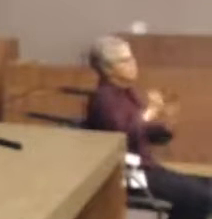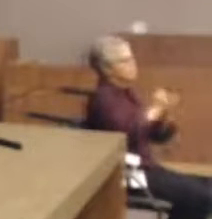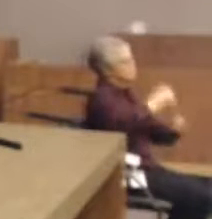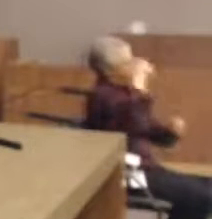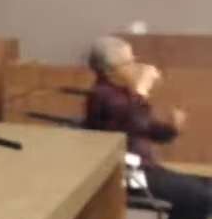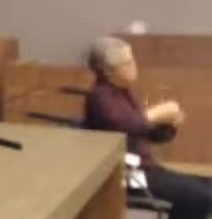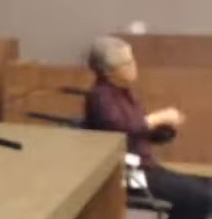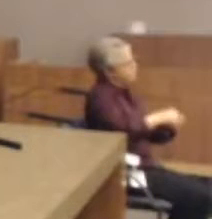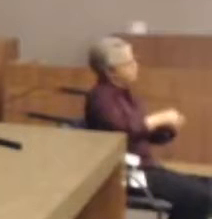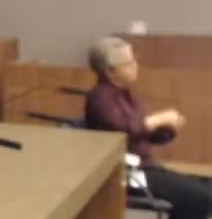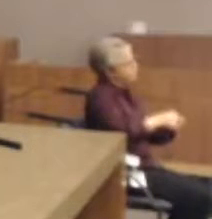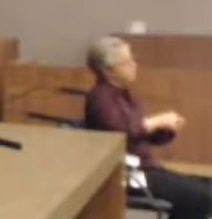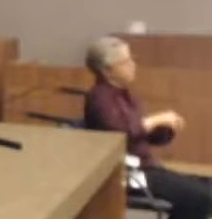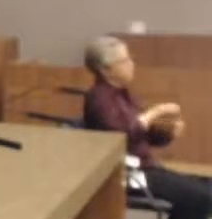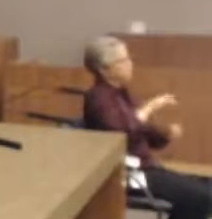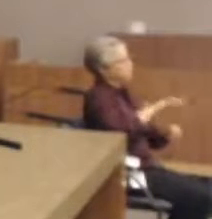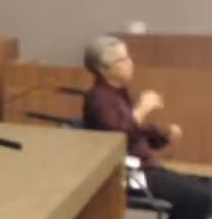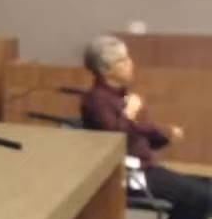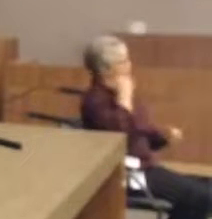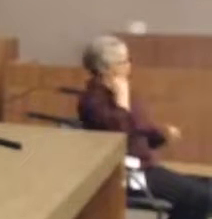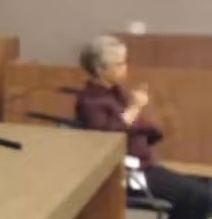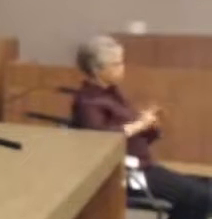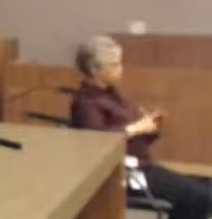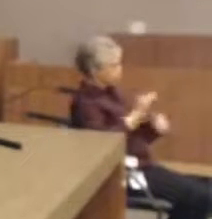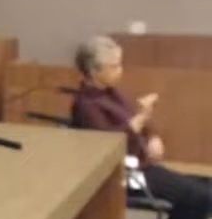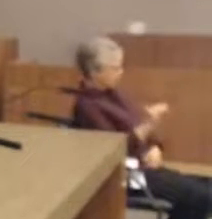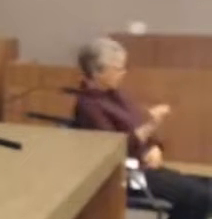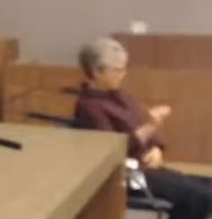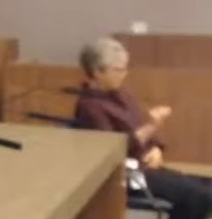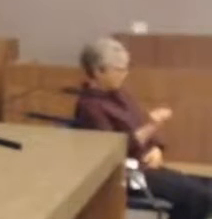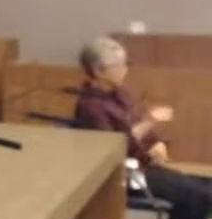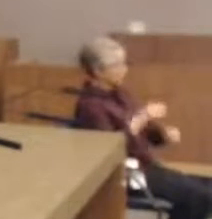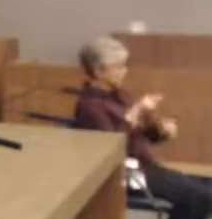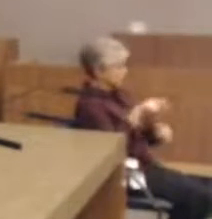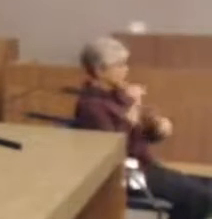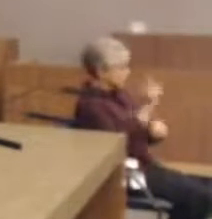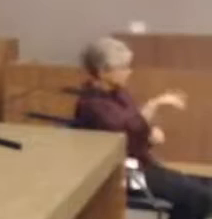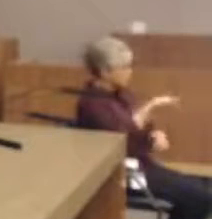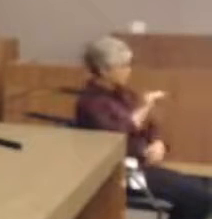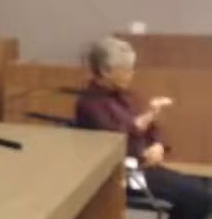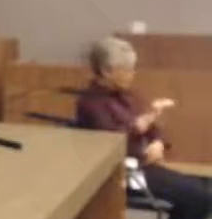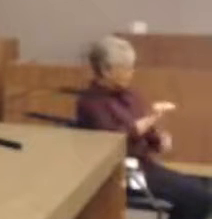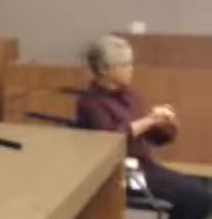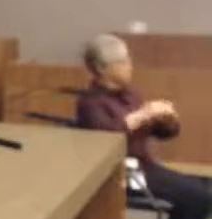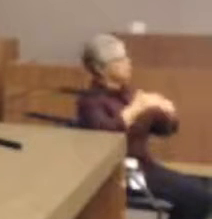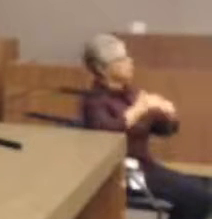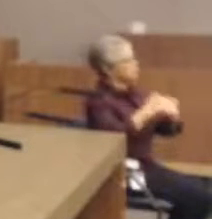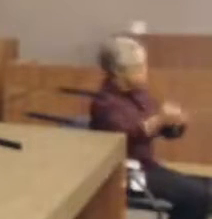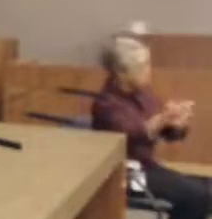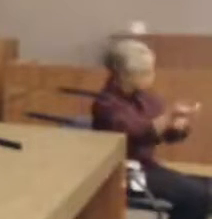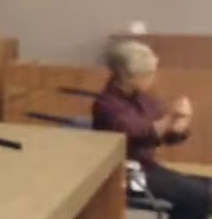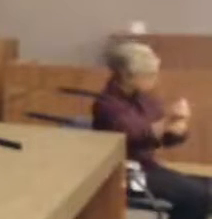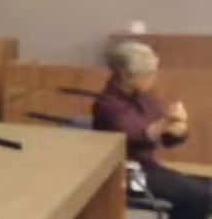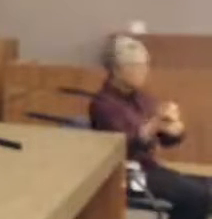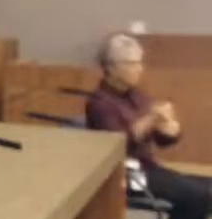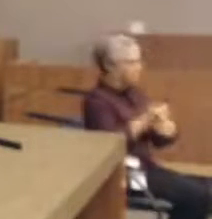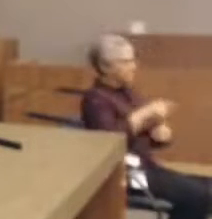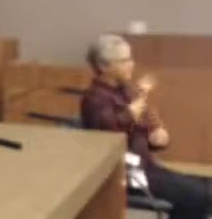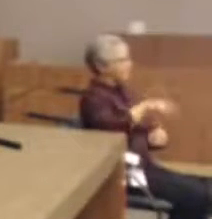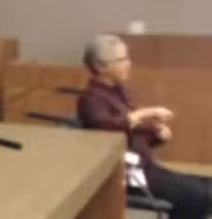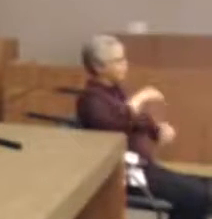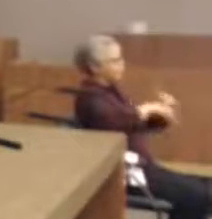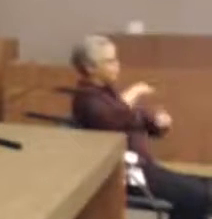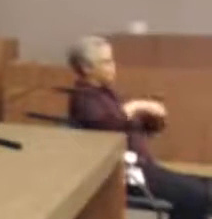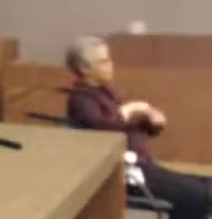started with M and asked you to keep going, you'd have to go M and NOP. You'd have to do the song again probably in order to get that back, right? So it's how